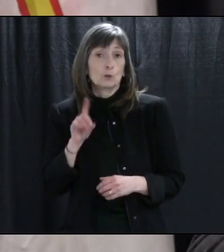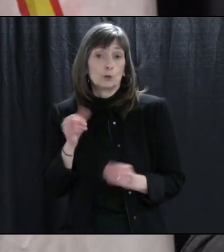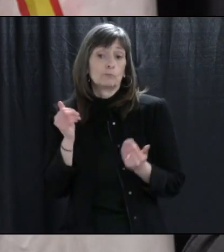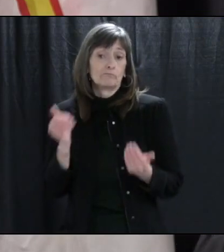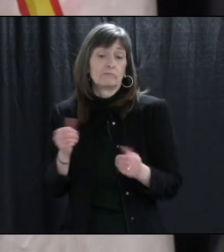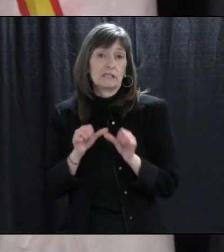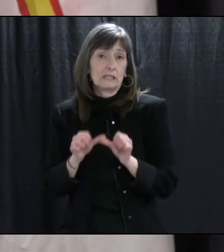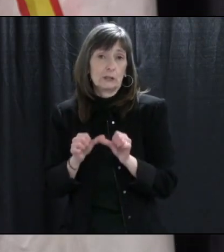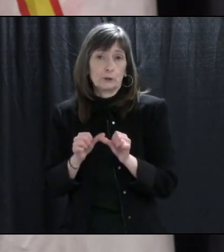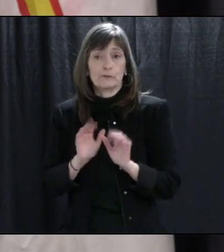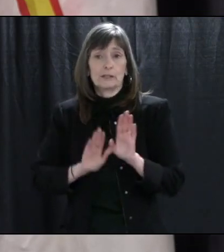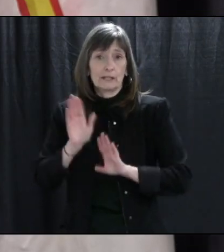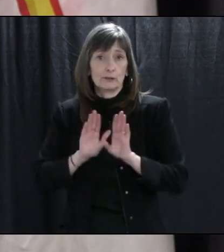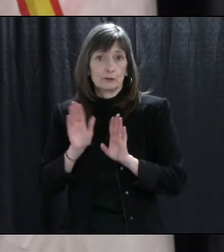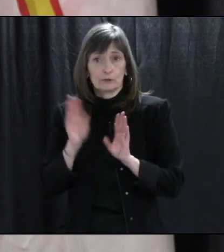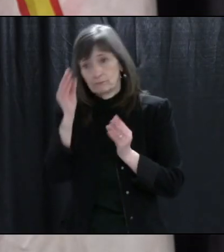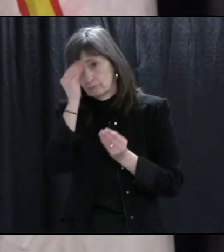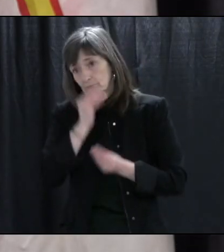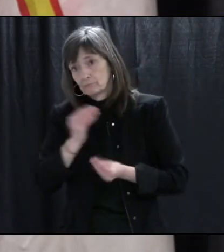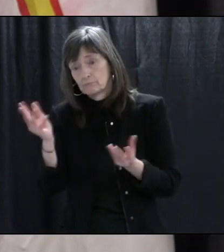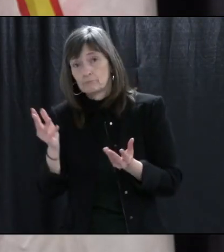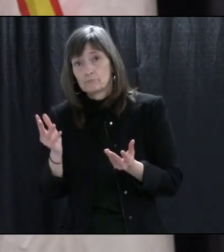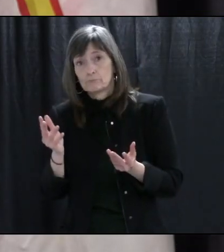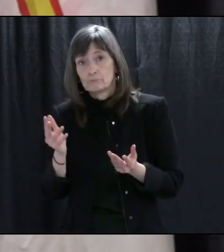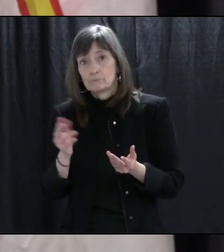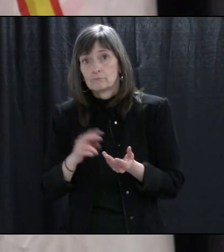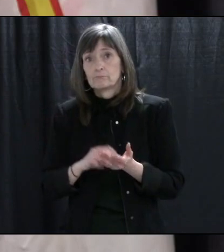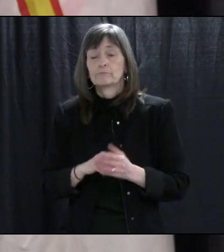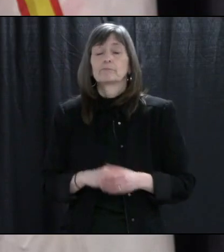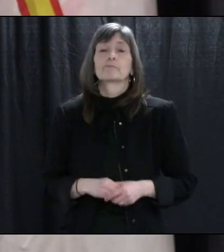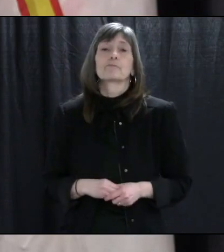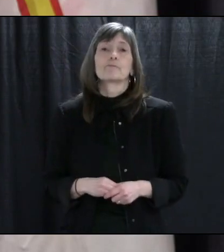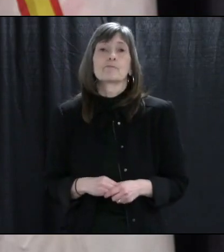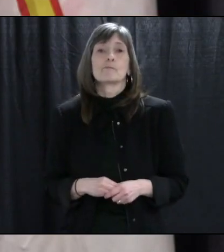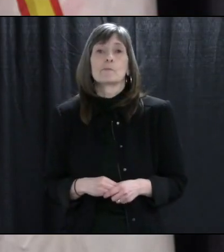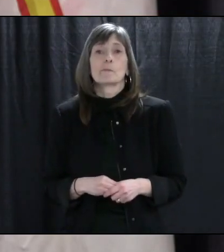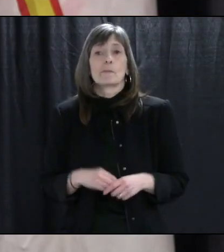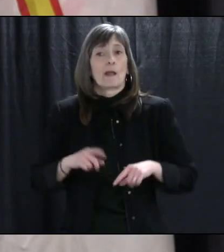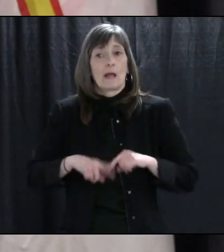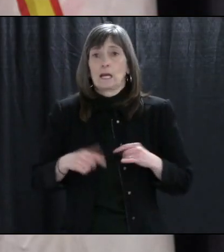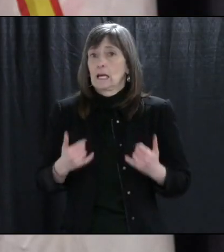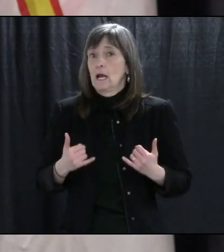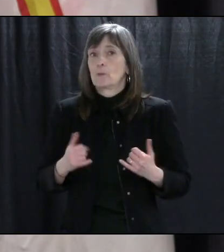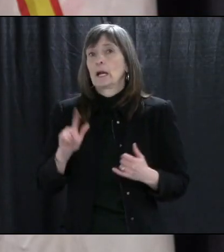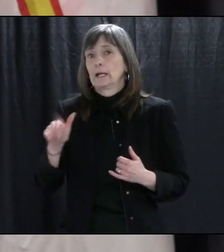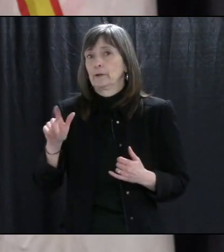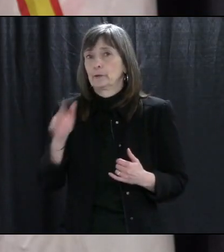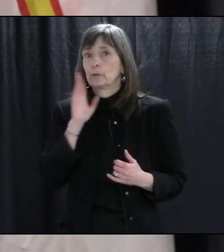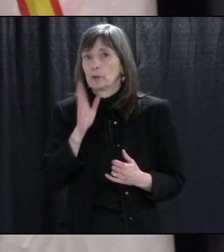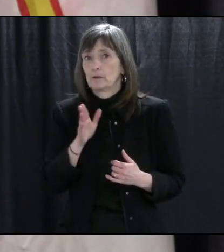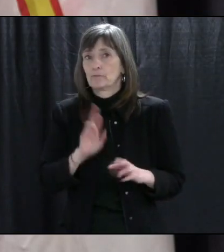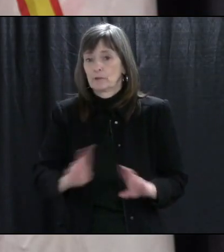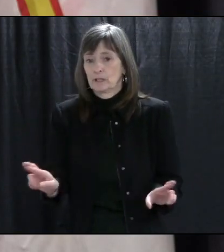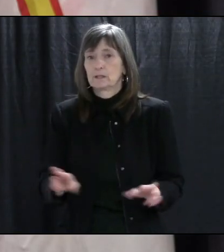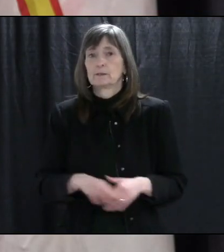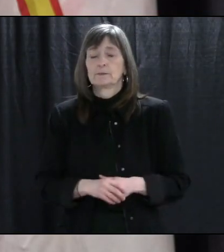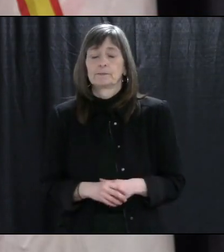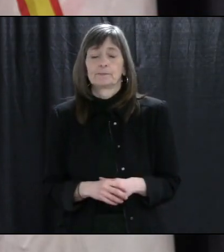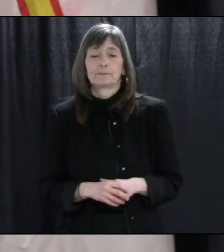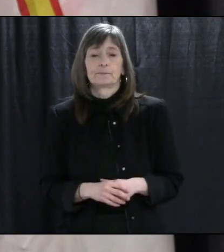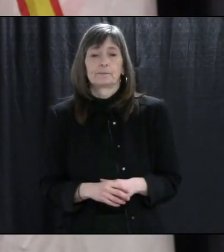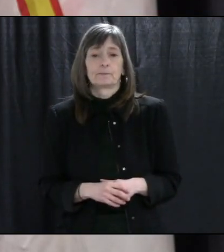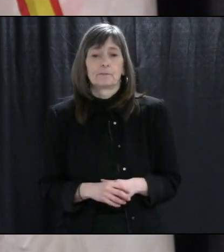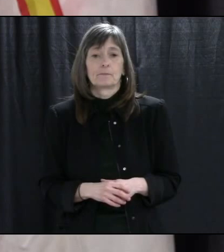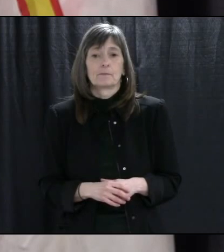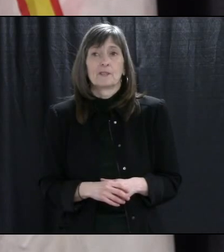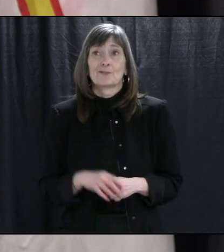really about letting people know that there will be work coming, but yet cannot be done as in this environment. So